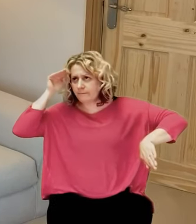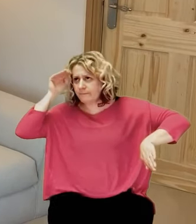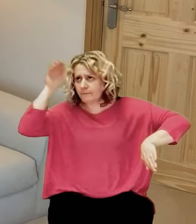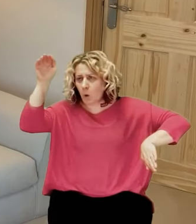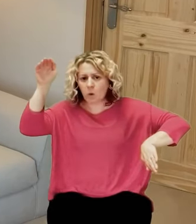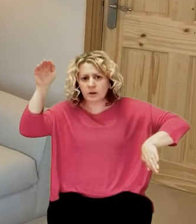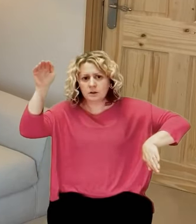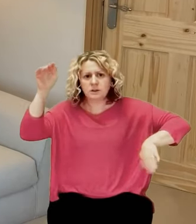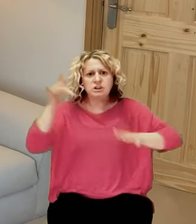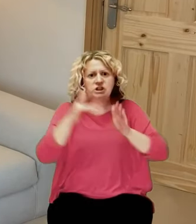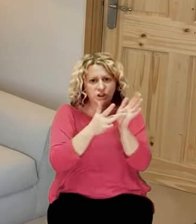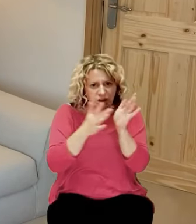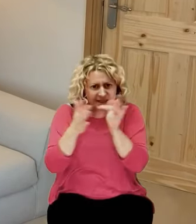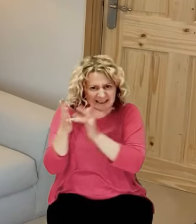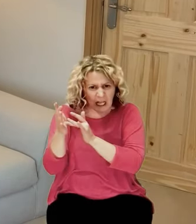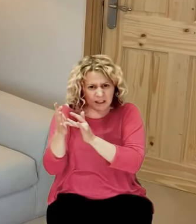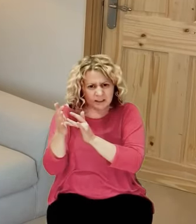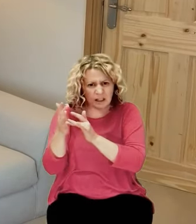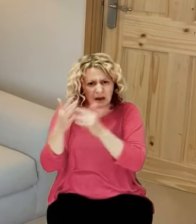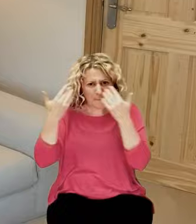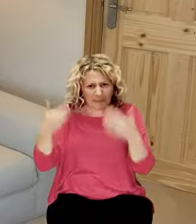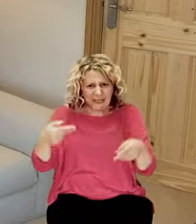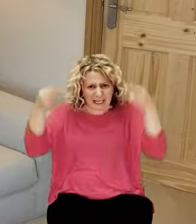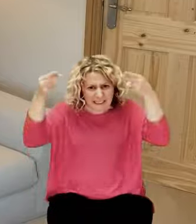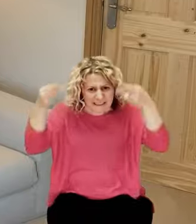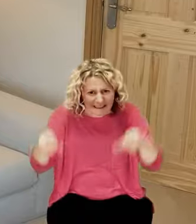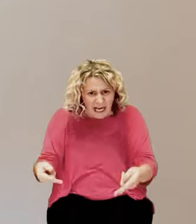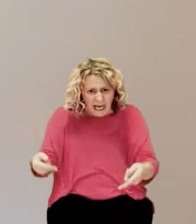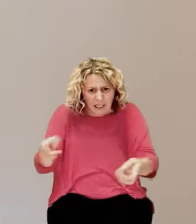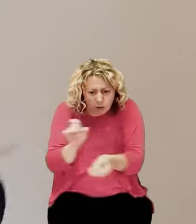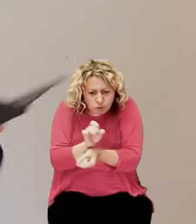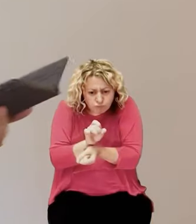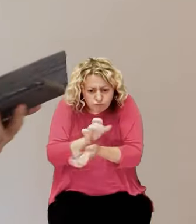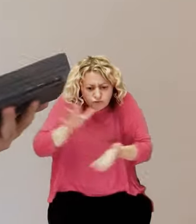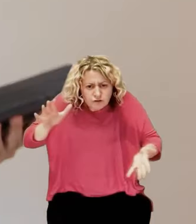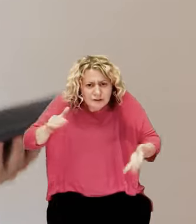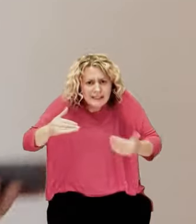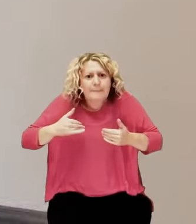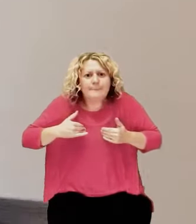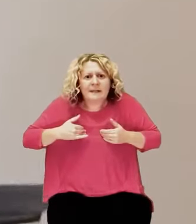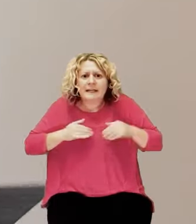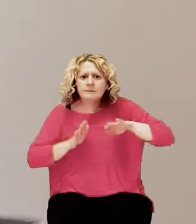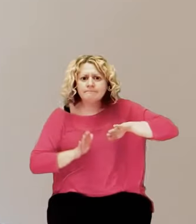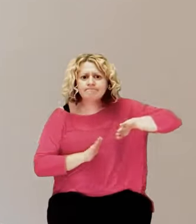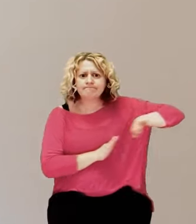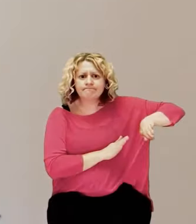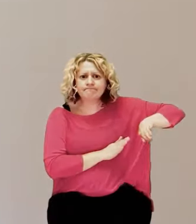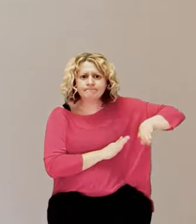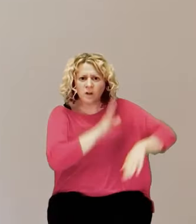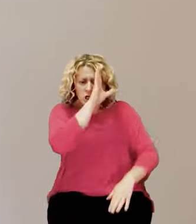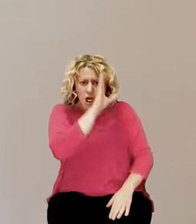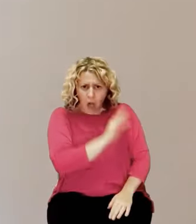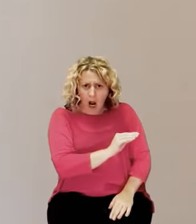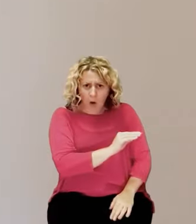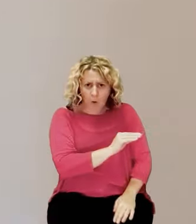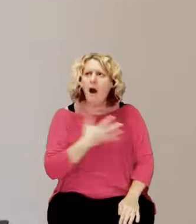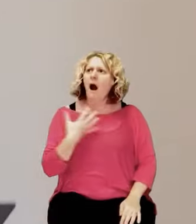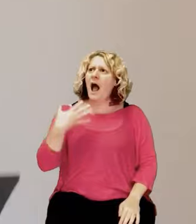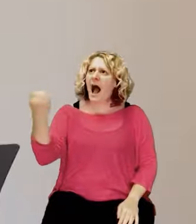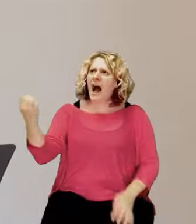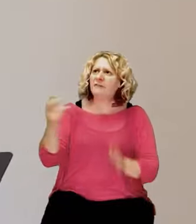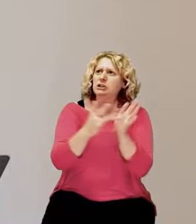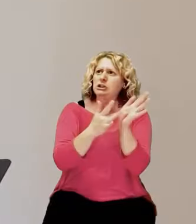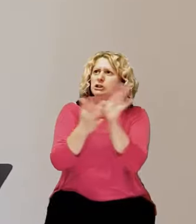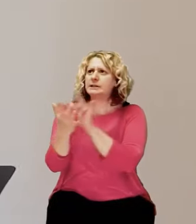what has he done to rescue me and liberate me? He has given his life for me and he lives in me. What is